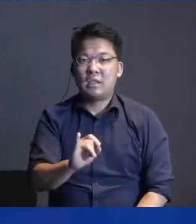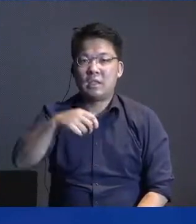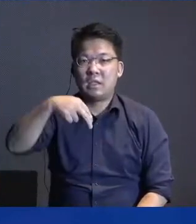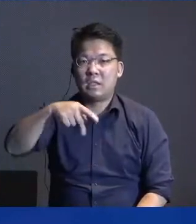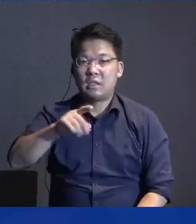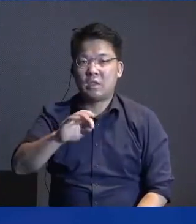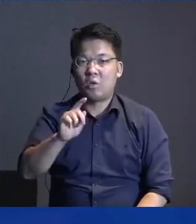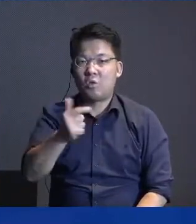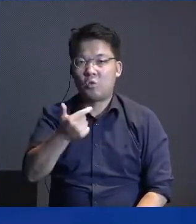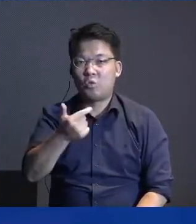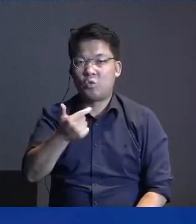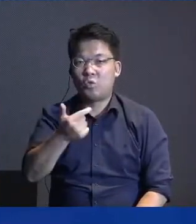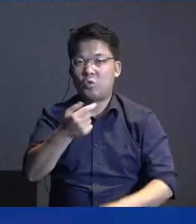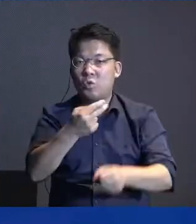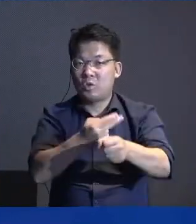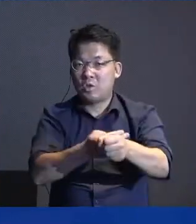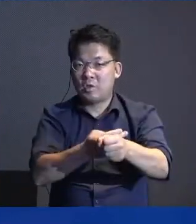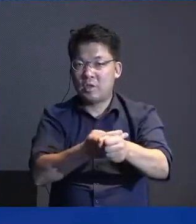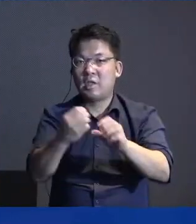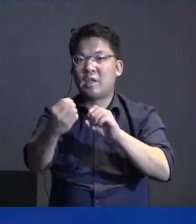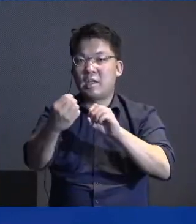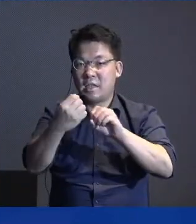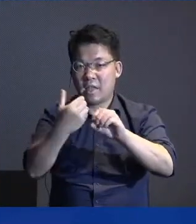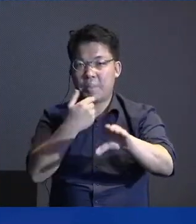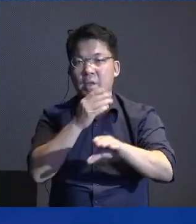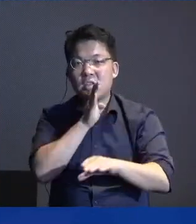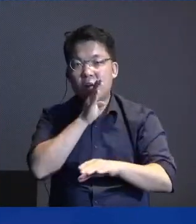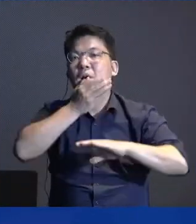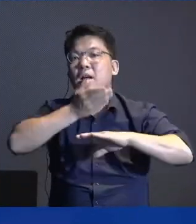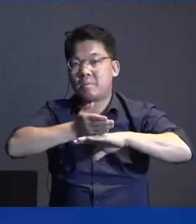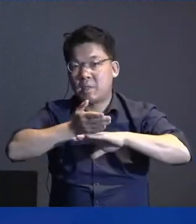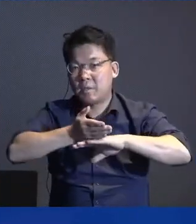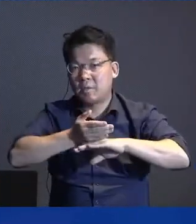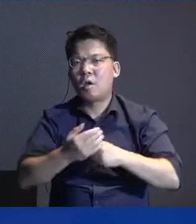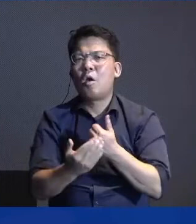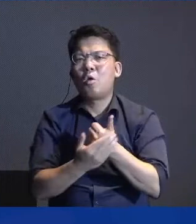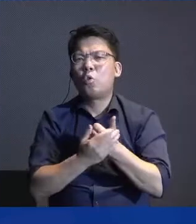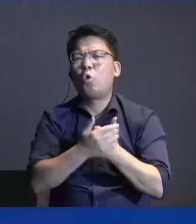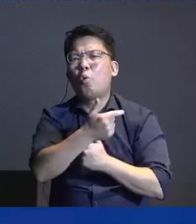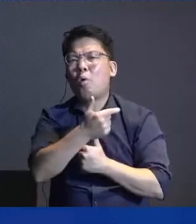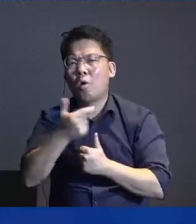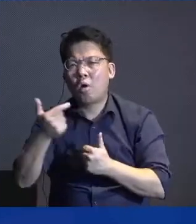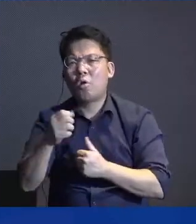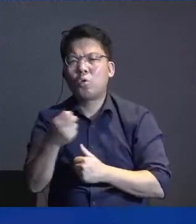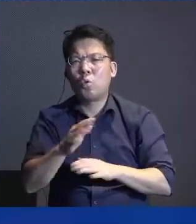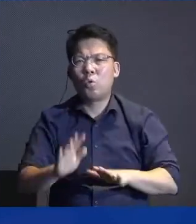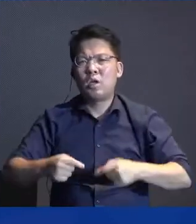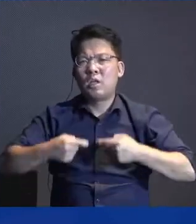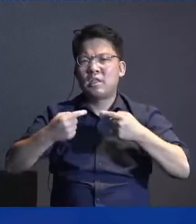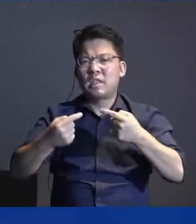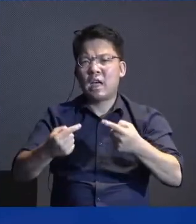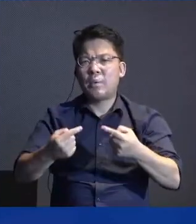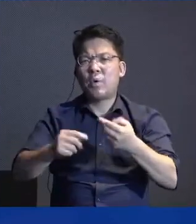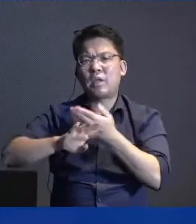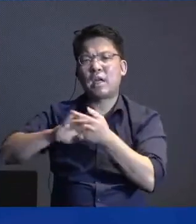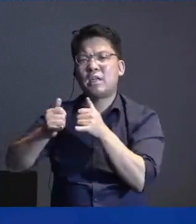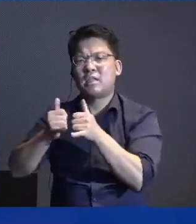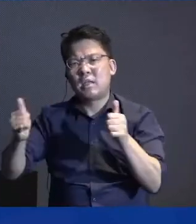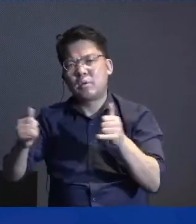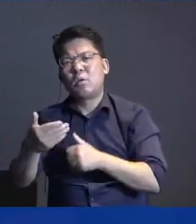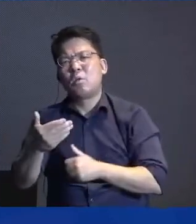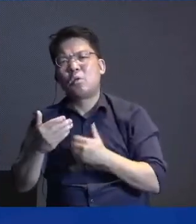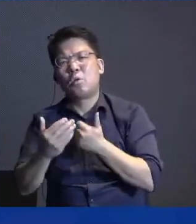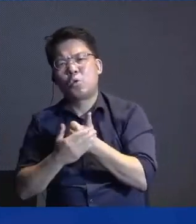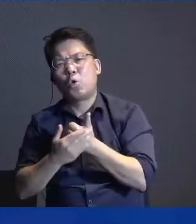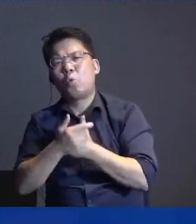were really helpful, and the audience actually learned a lot, I'm sure, and including all of us here in the room